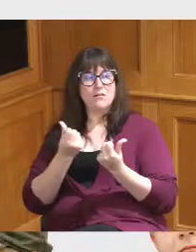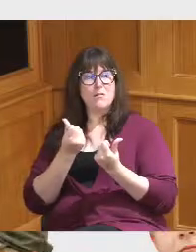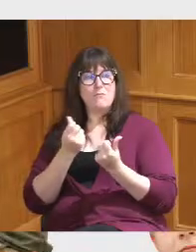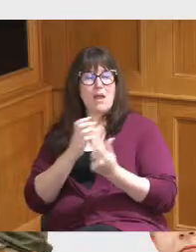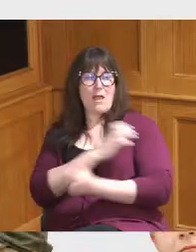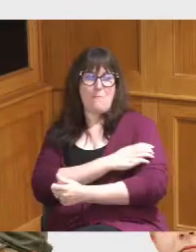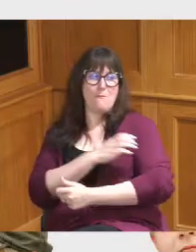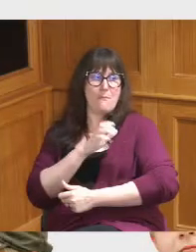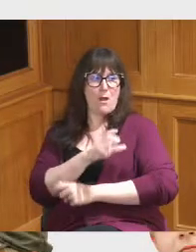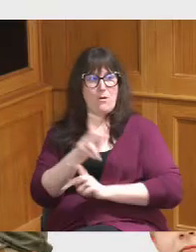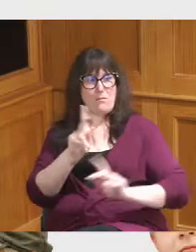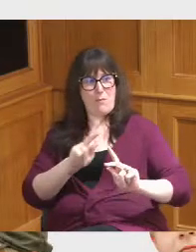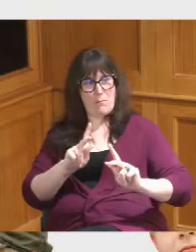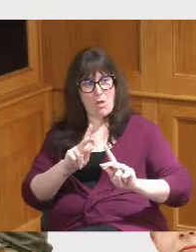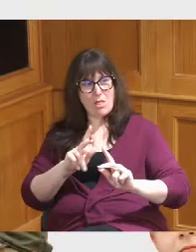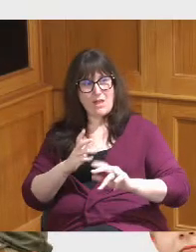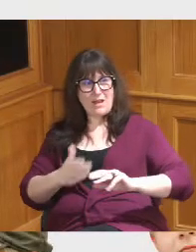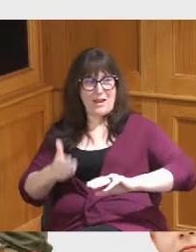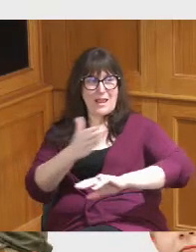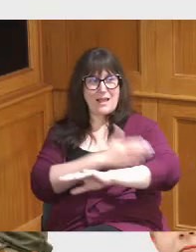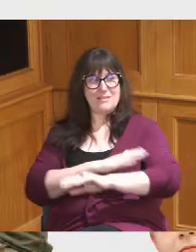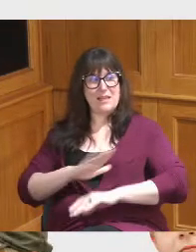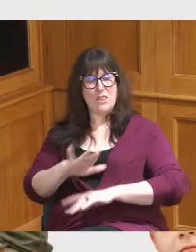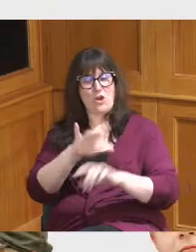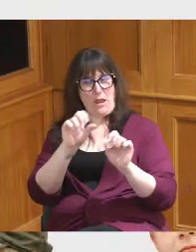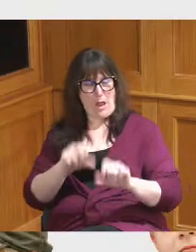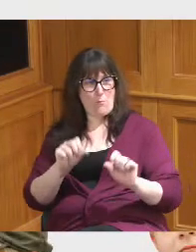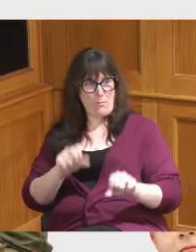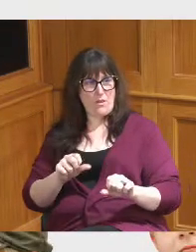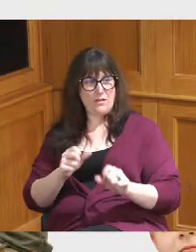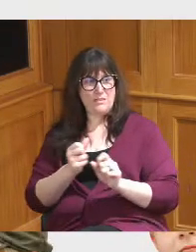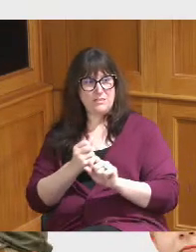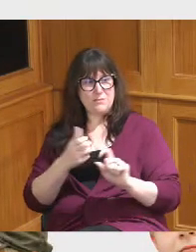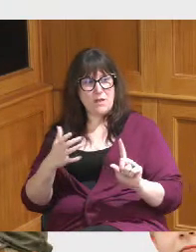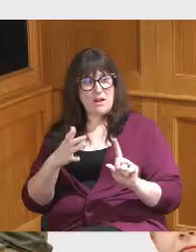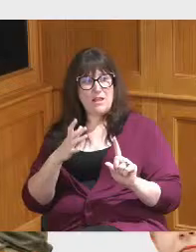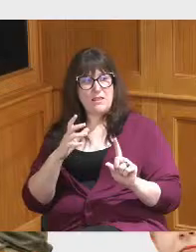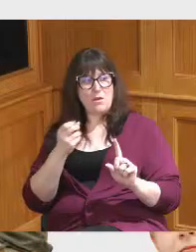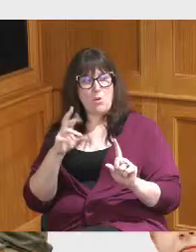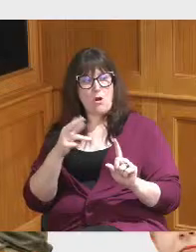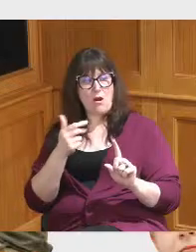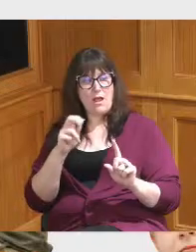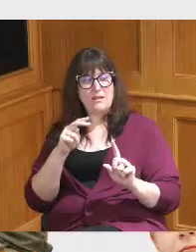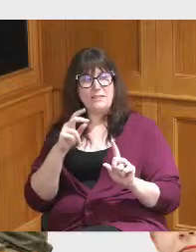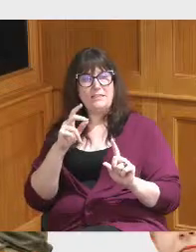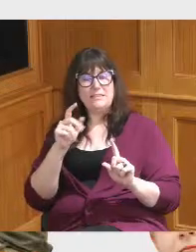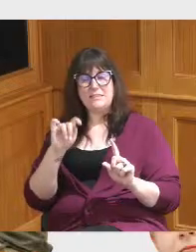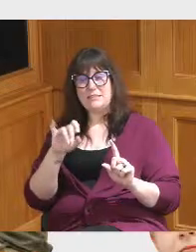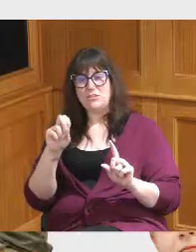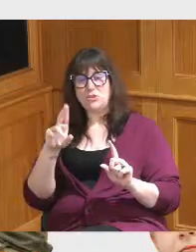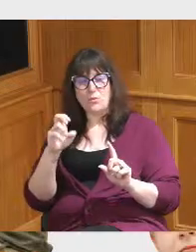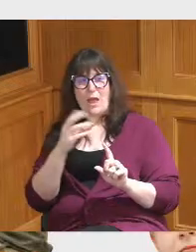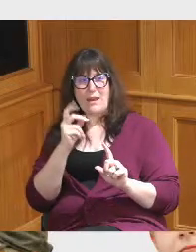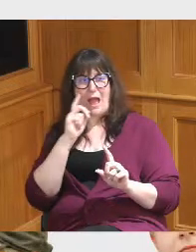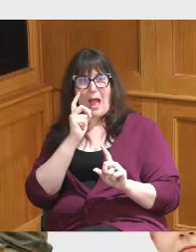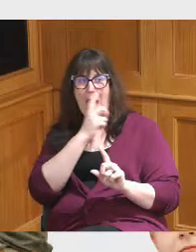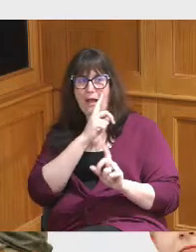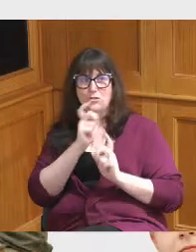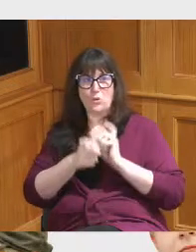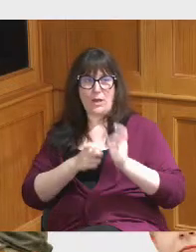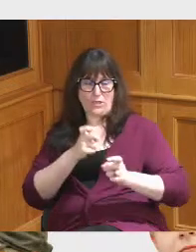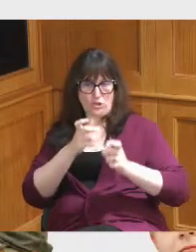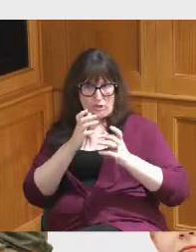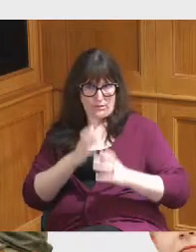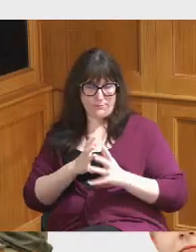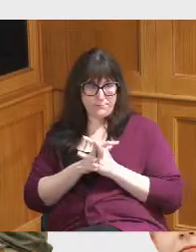and expanding the impact of organ, eye, and tissue donation for our community. Our mission is why we are so grateful to support UC in conjunction